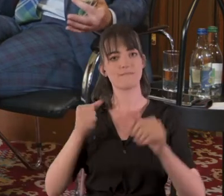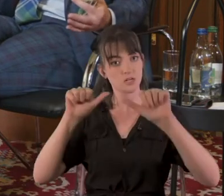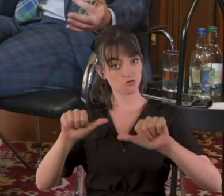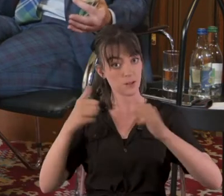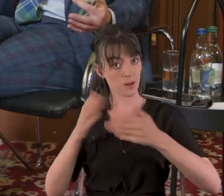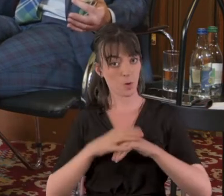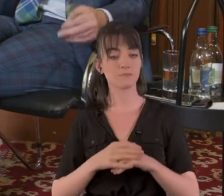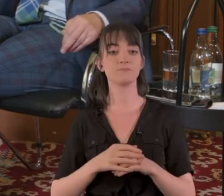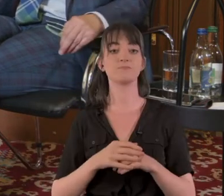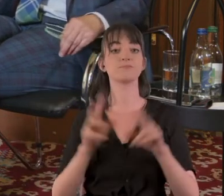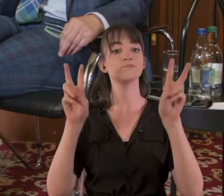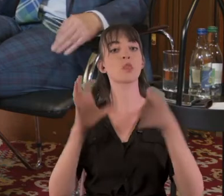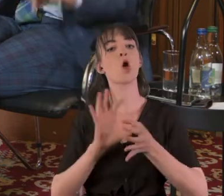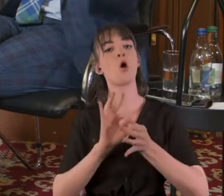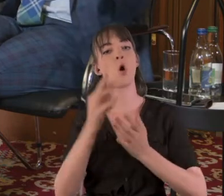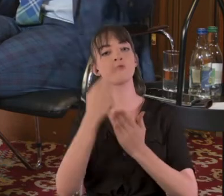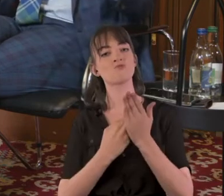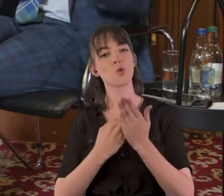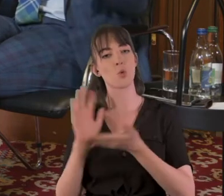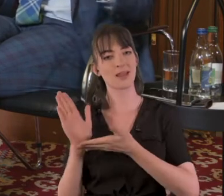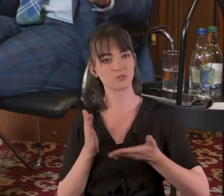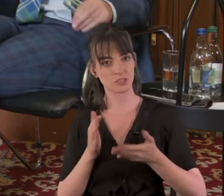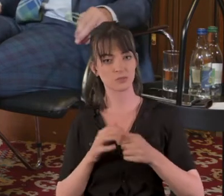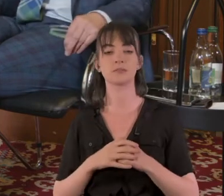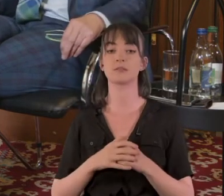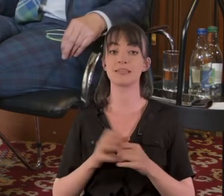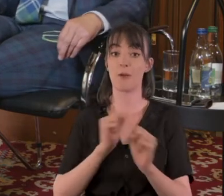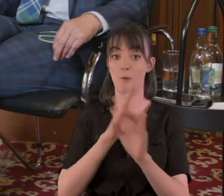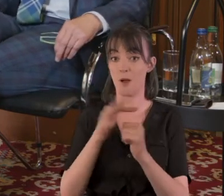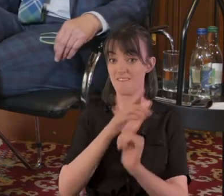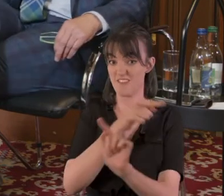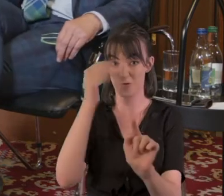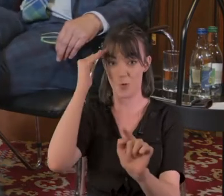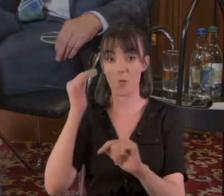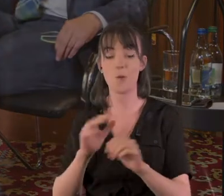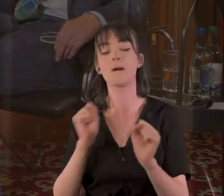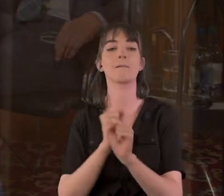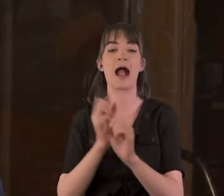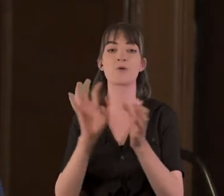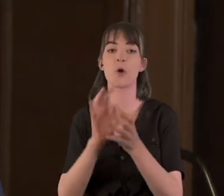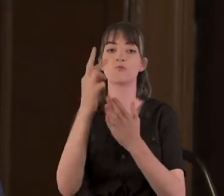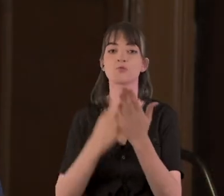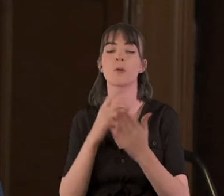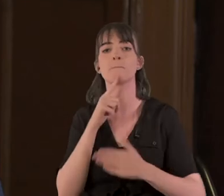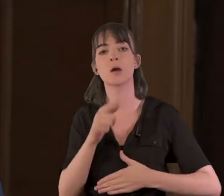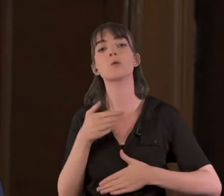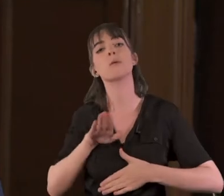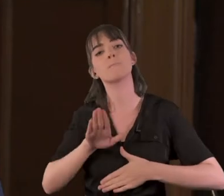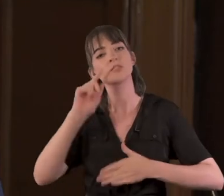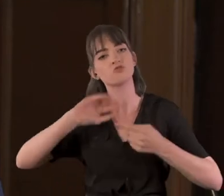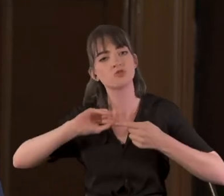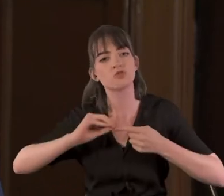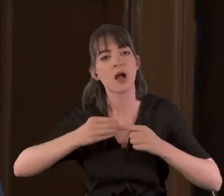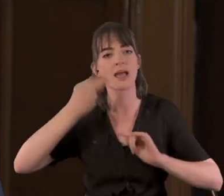would be introduced. Now, all of that, all of you know. But I think what we have to try and understand is the degree